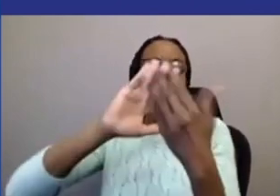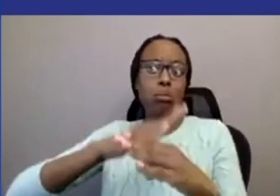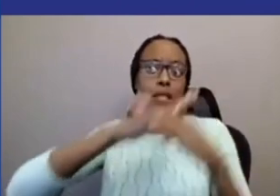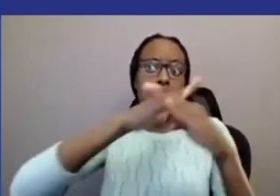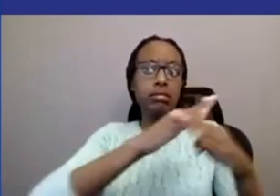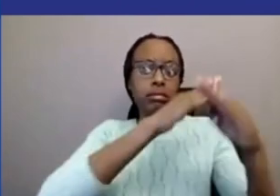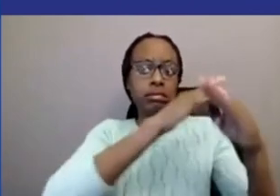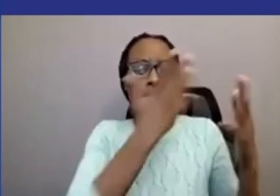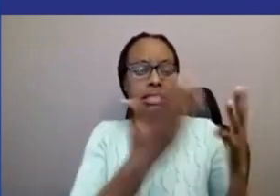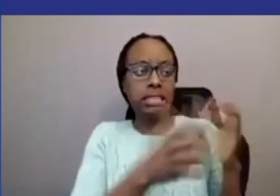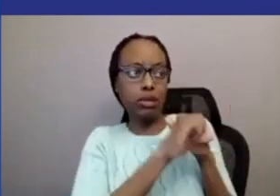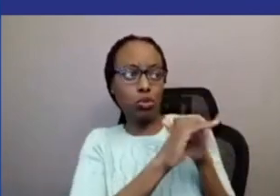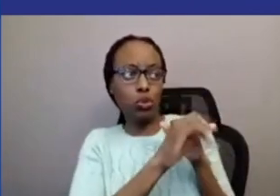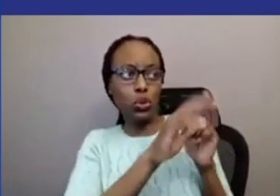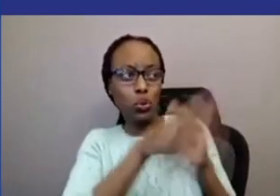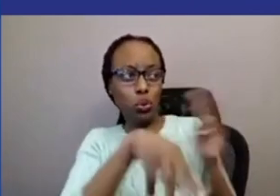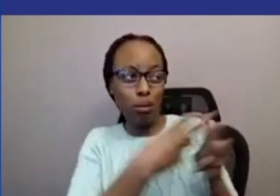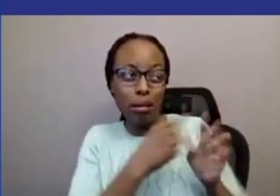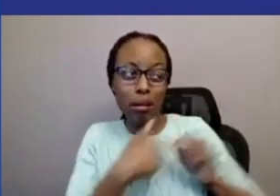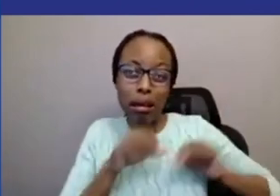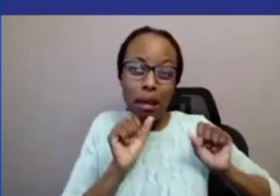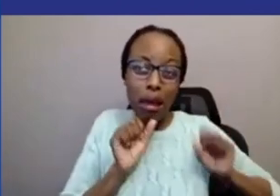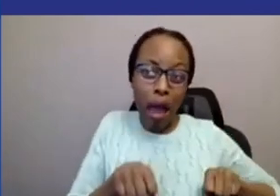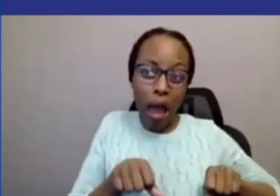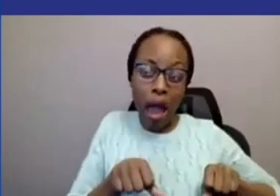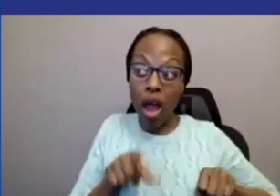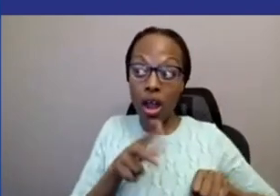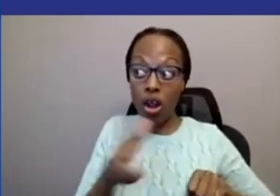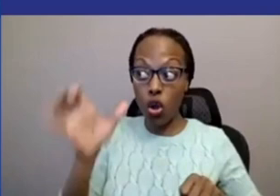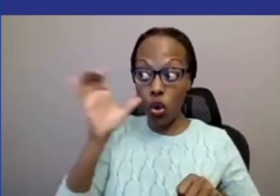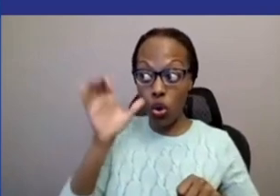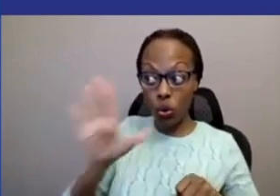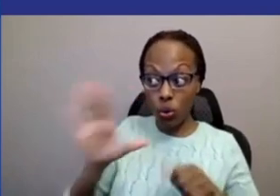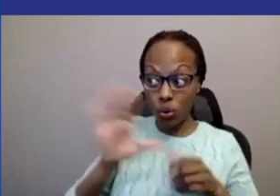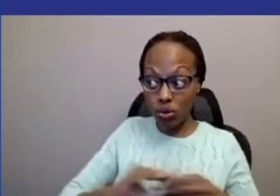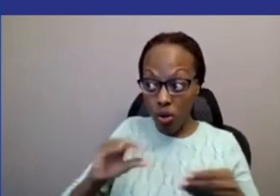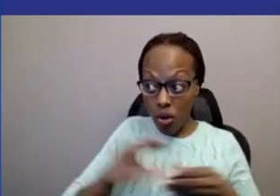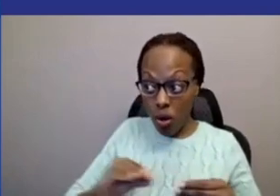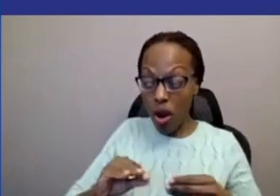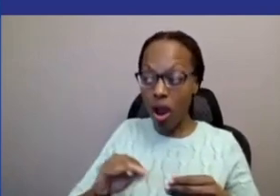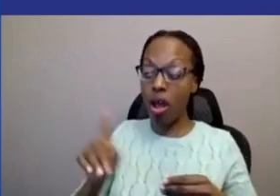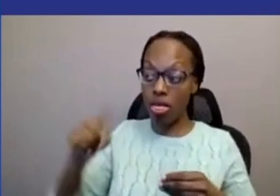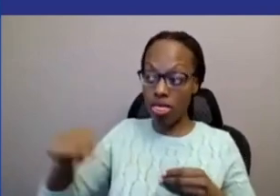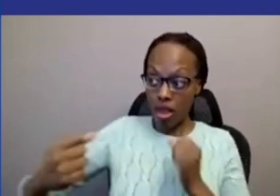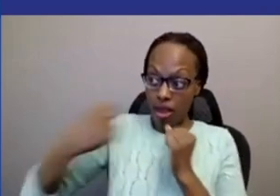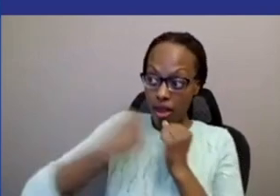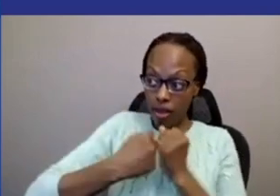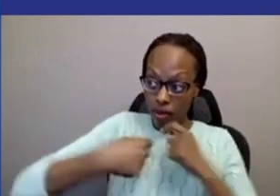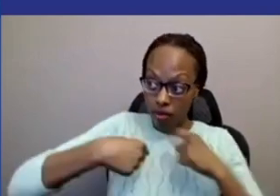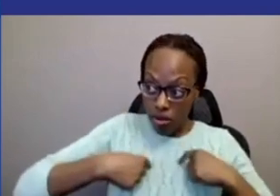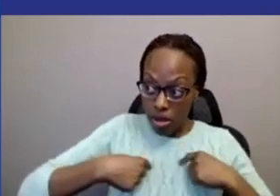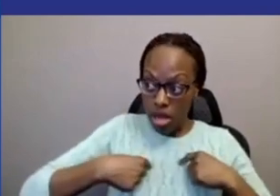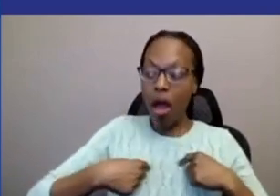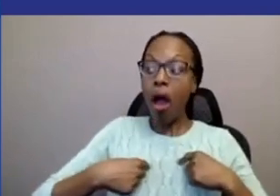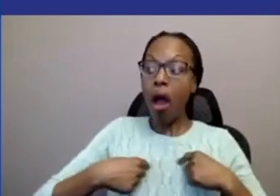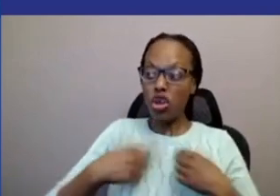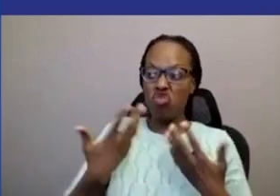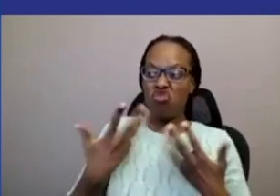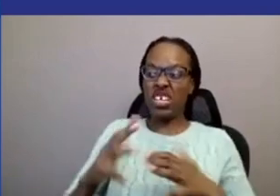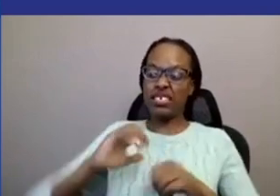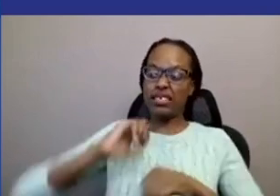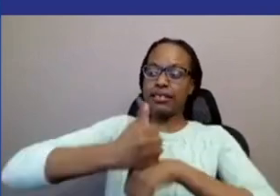the commercial world. But to know that there are other people on the other side advocating for you and laying the groundwork for